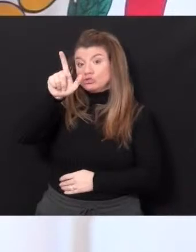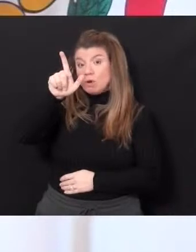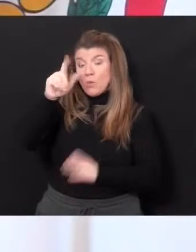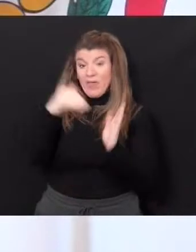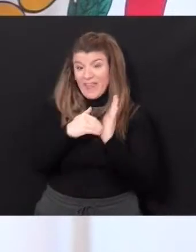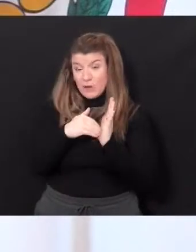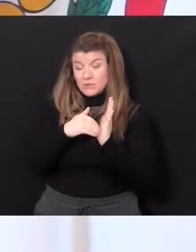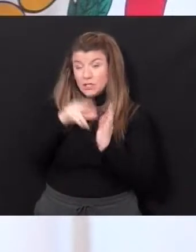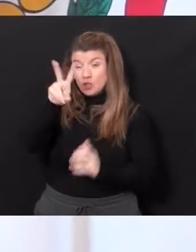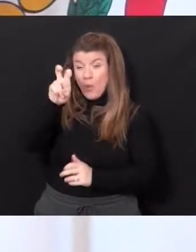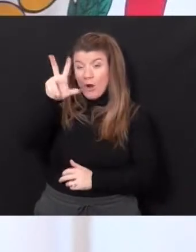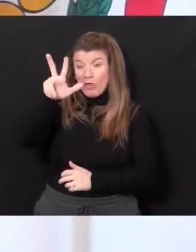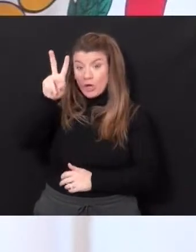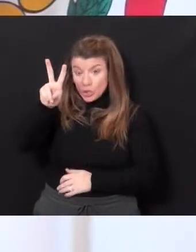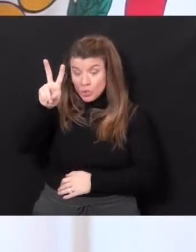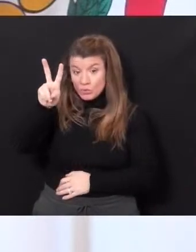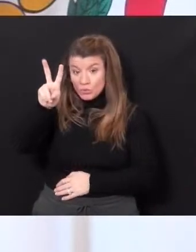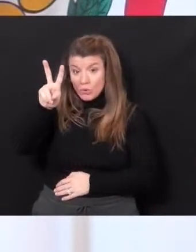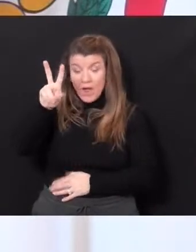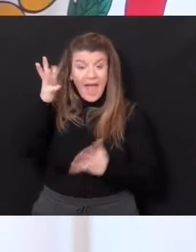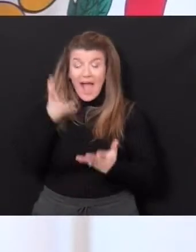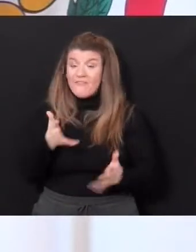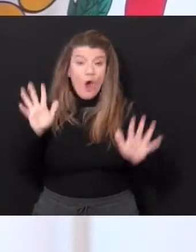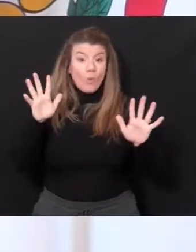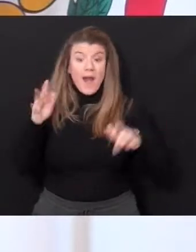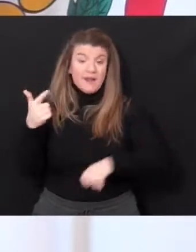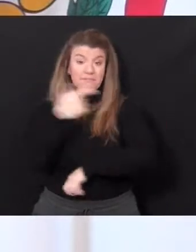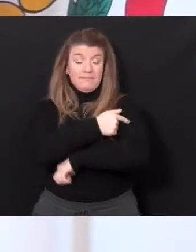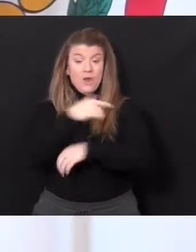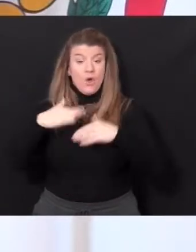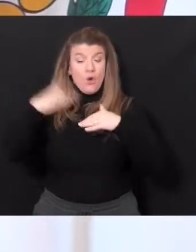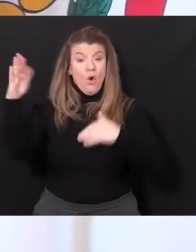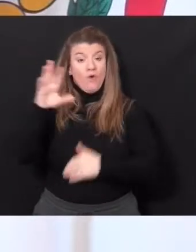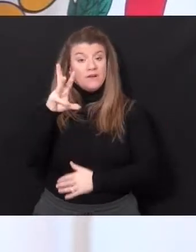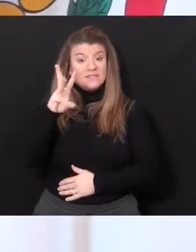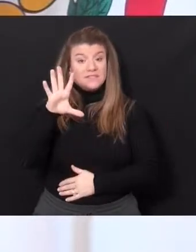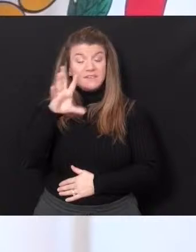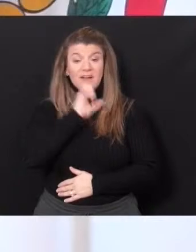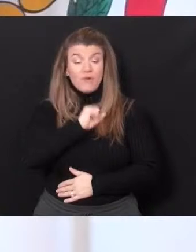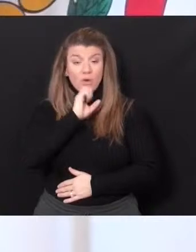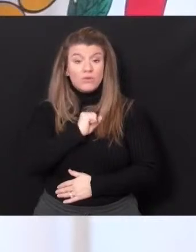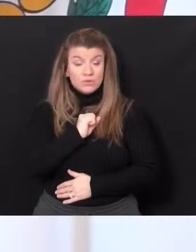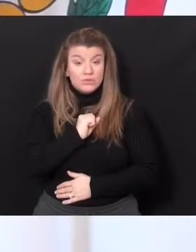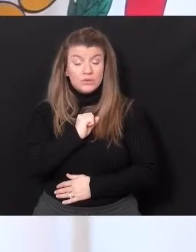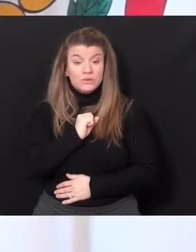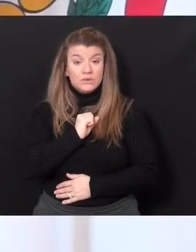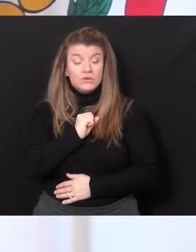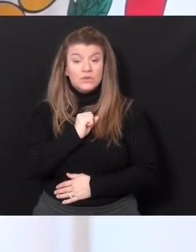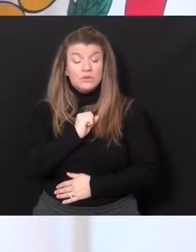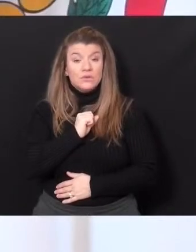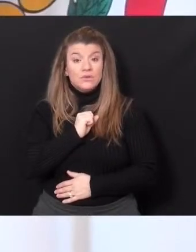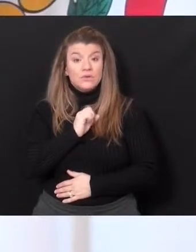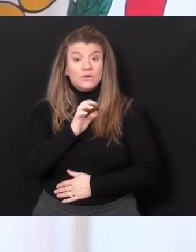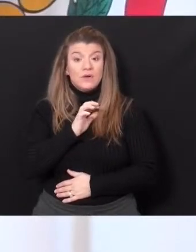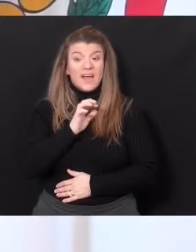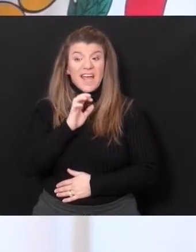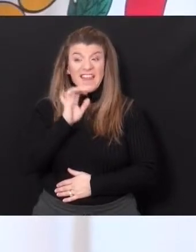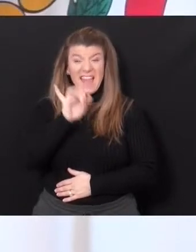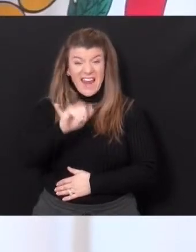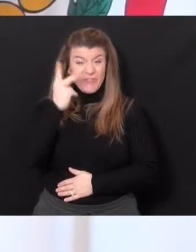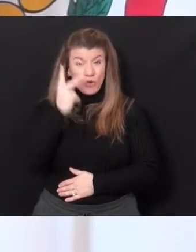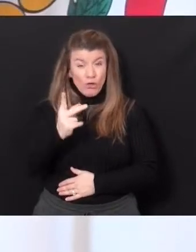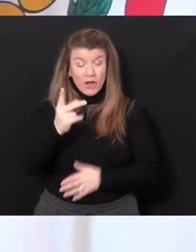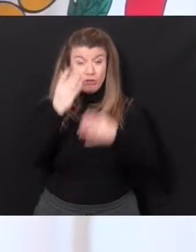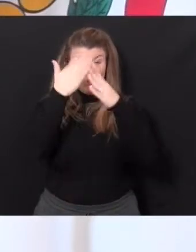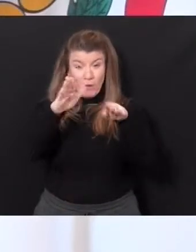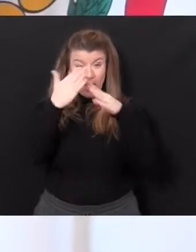of the 232 have gone to people 65 years of age and older. And then if you break